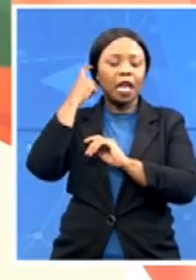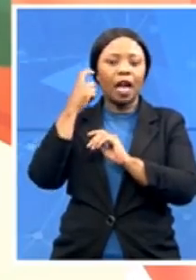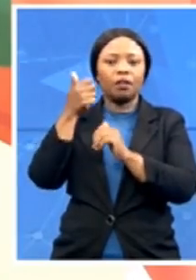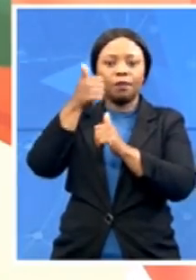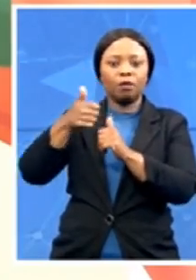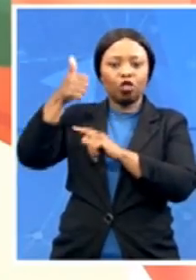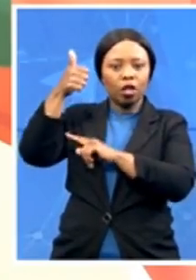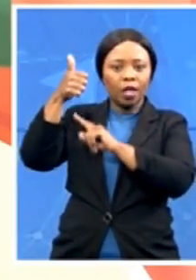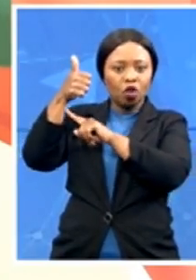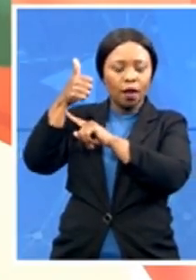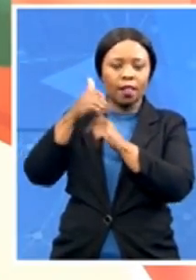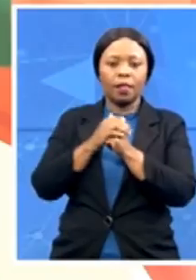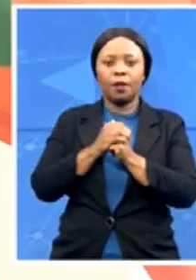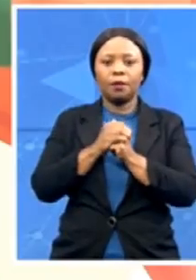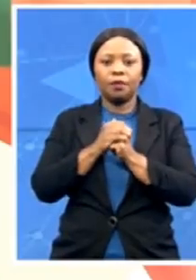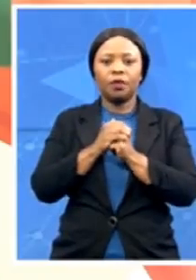Utadu Dlamini,